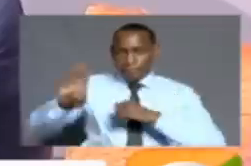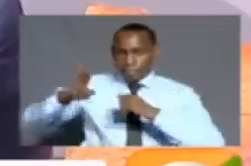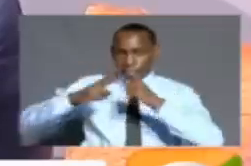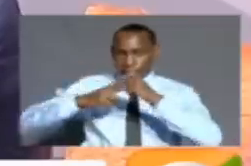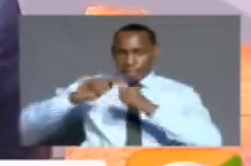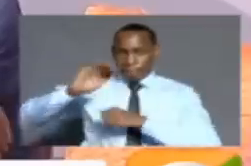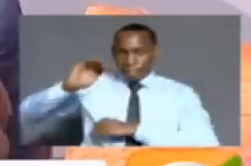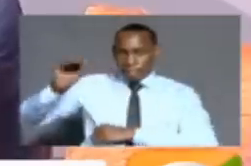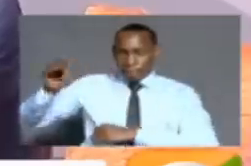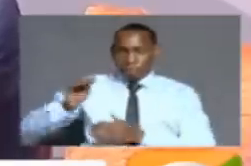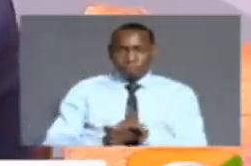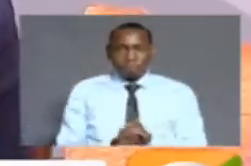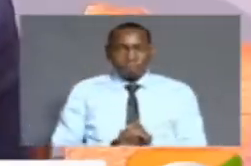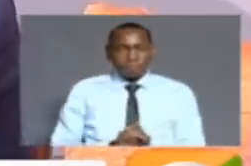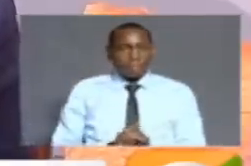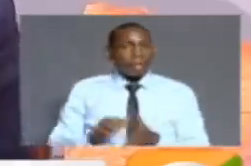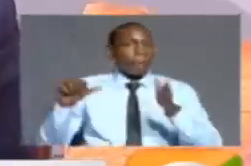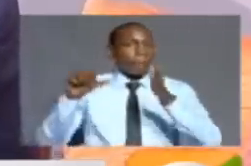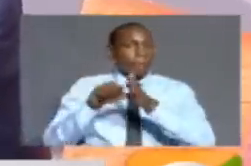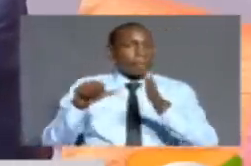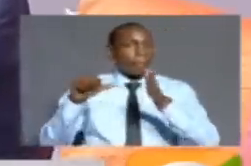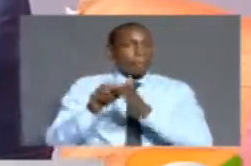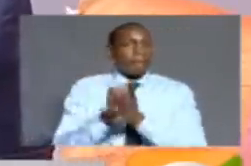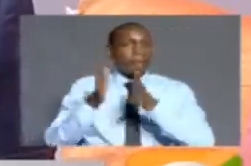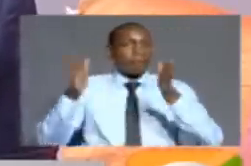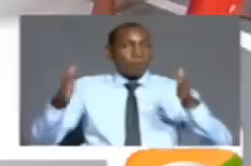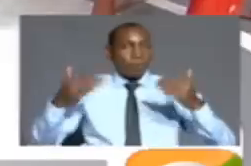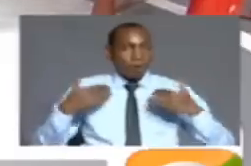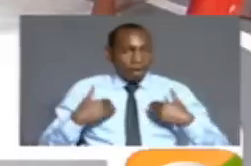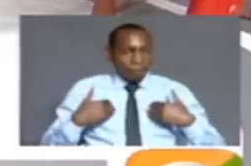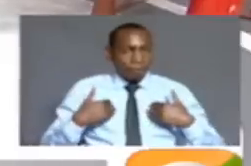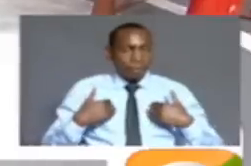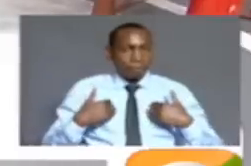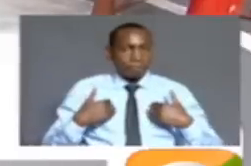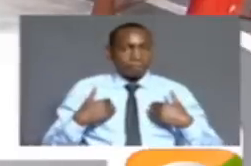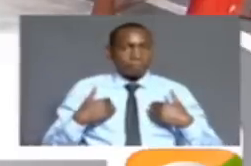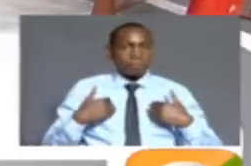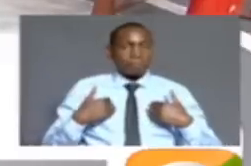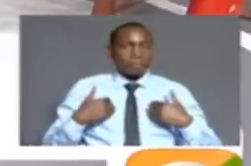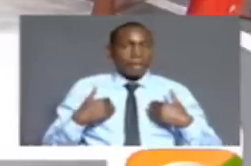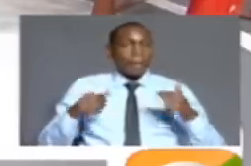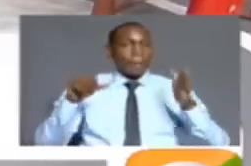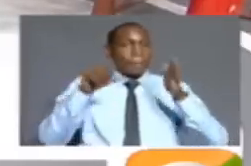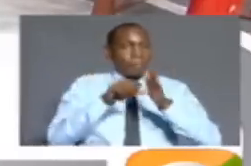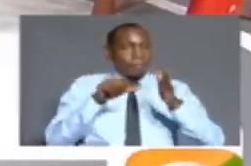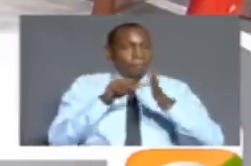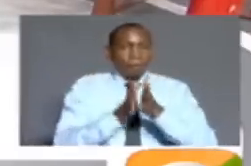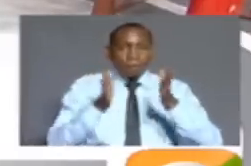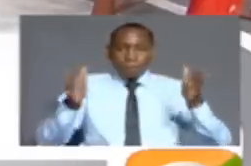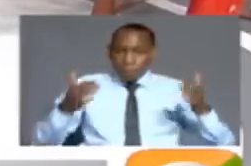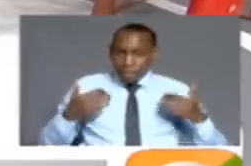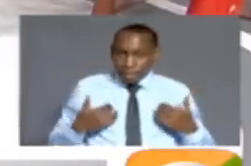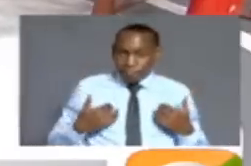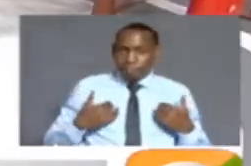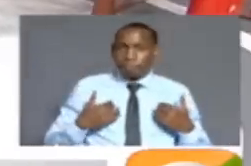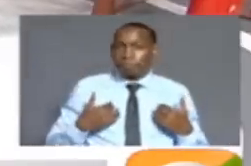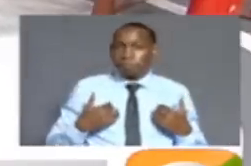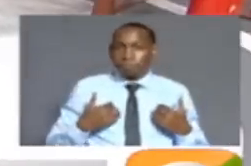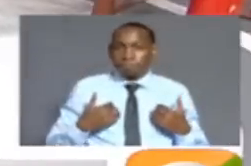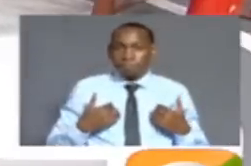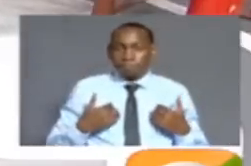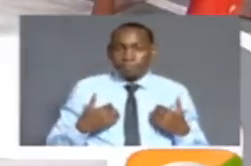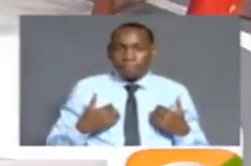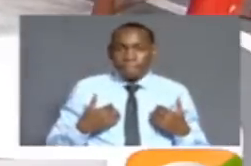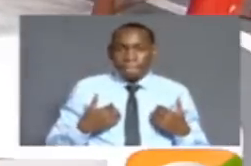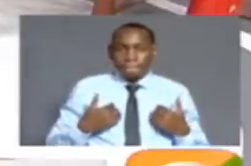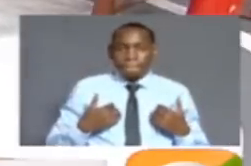of them, they are in shit. You know, can we say that? Excuse one? My French. They are like, you know, let me tell you, they have their